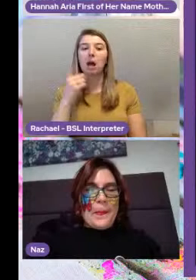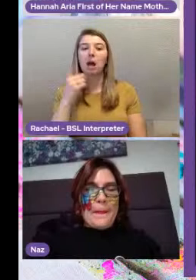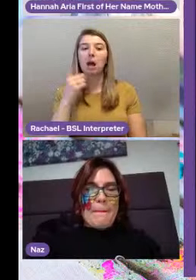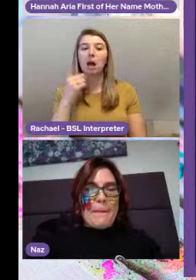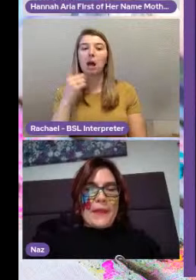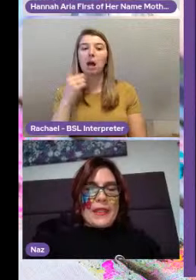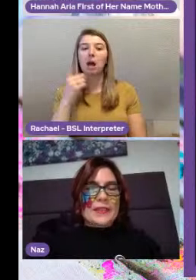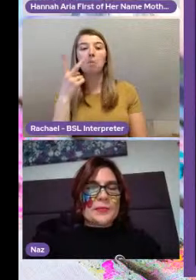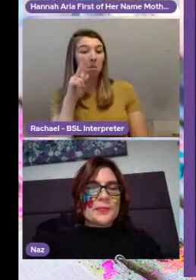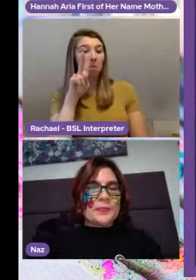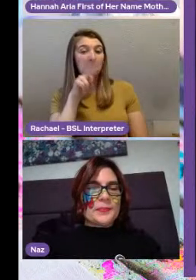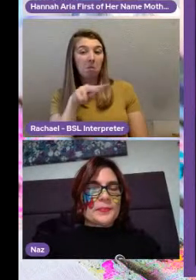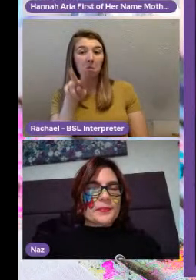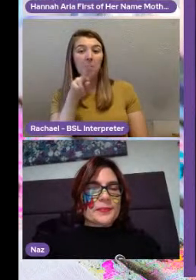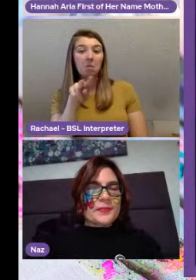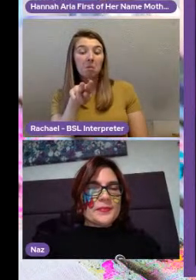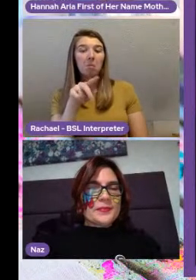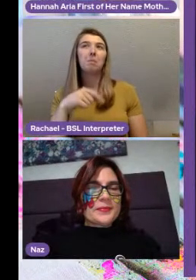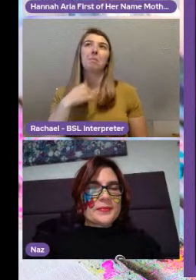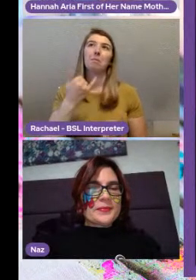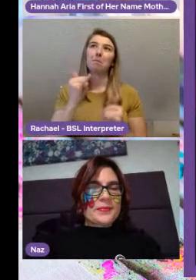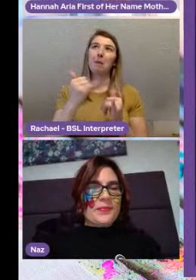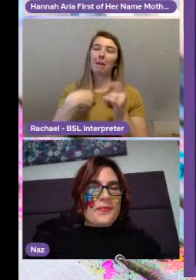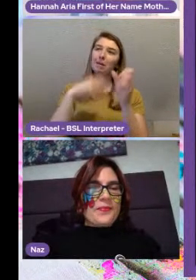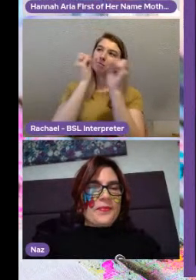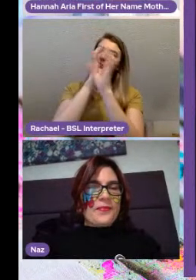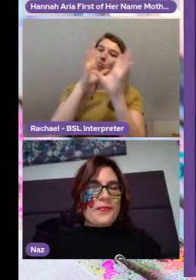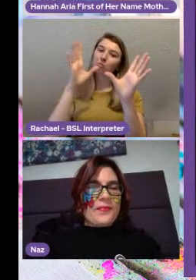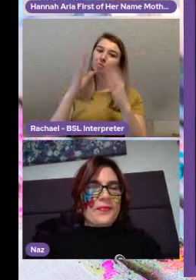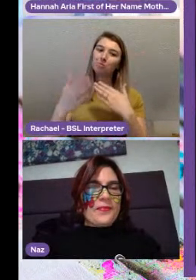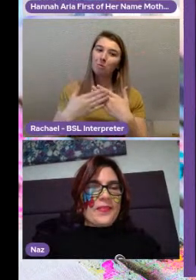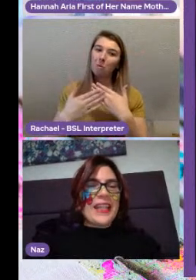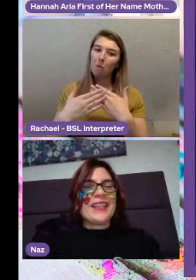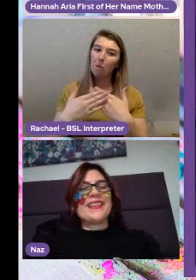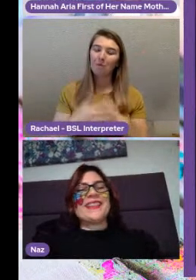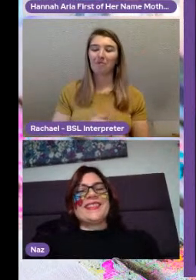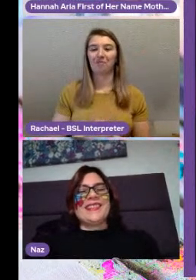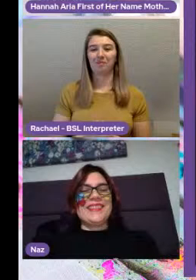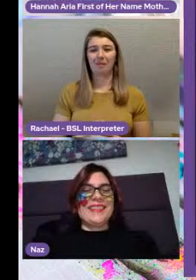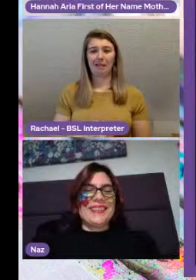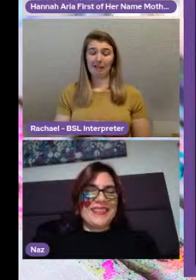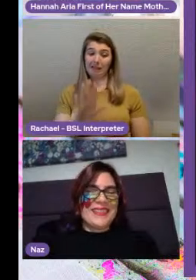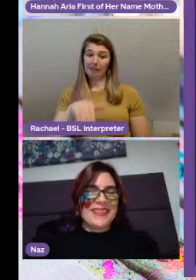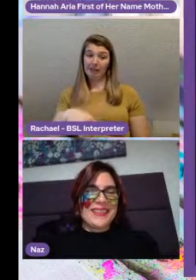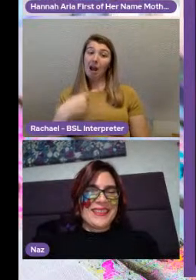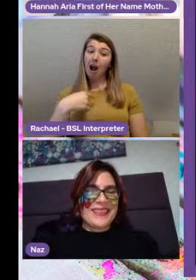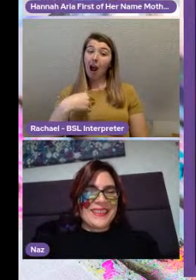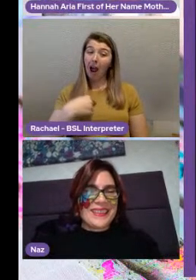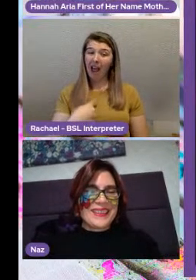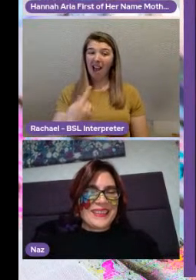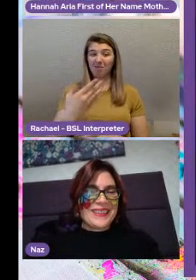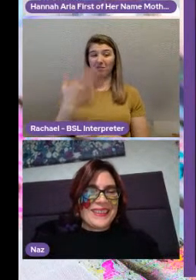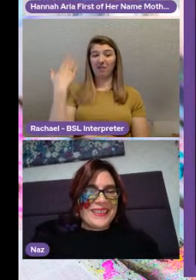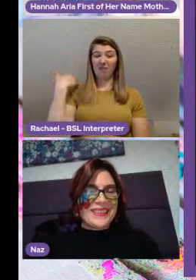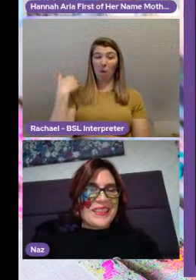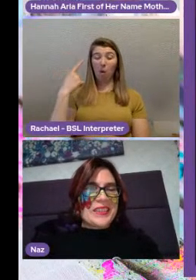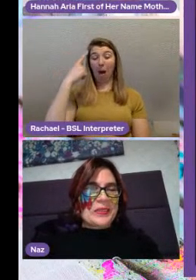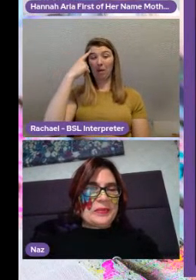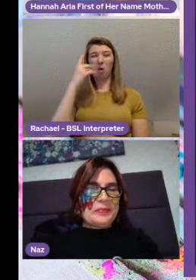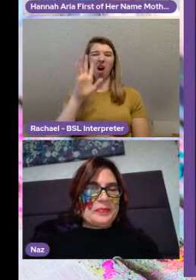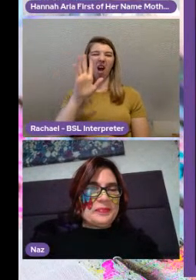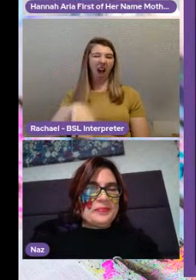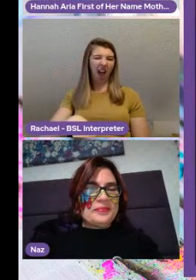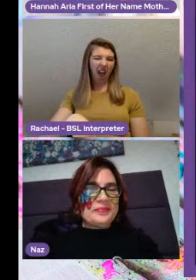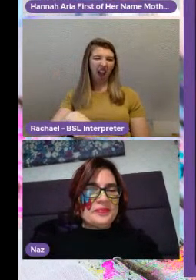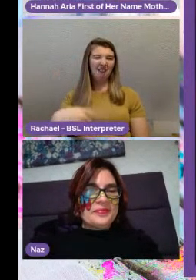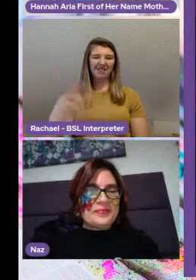I thought, silly old me, thought that it would be super easy. I was like, oh yeah, you just get a roller and you just print